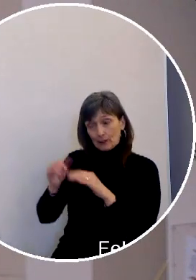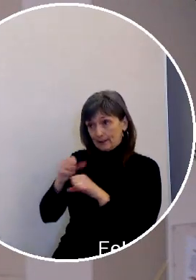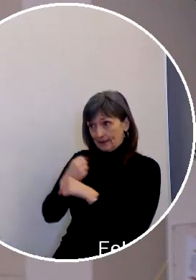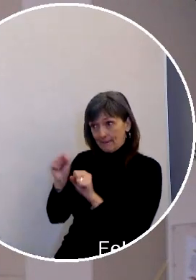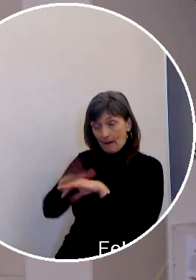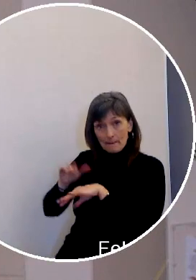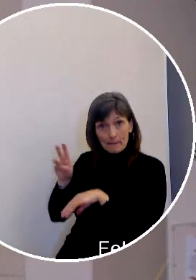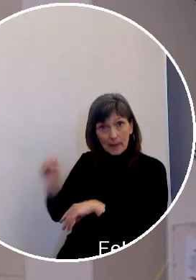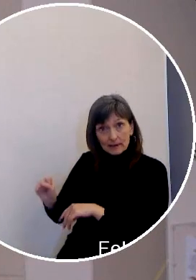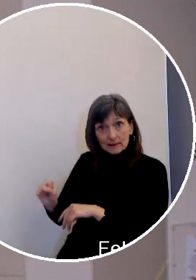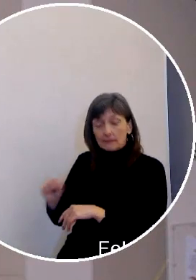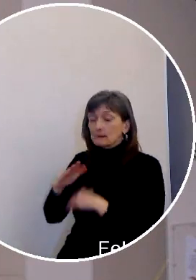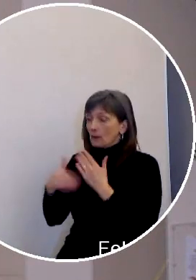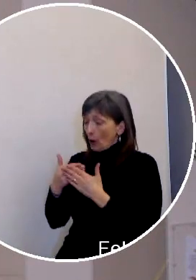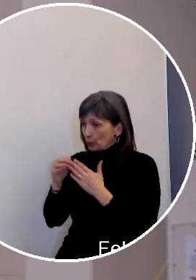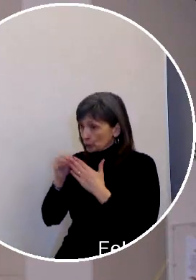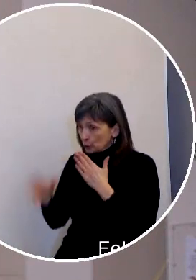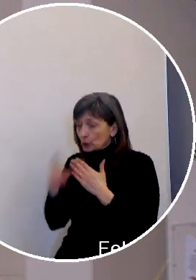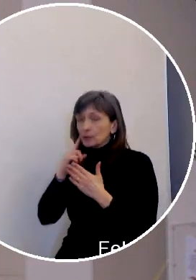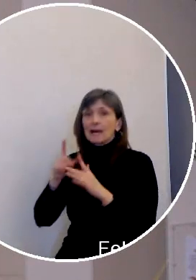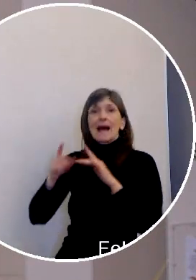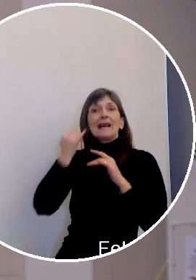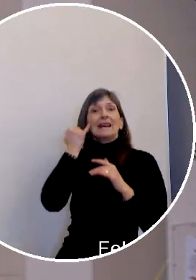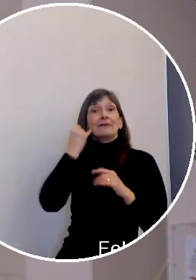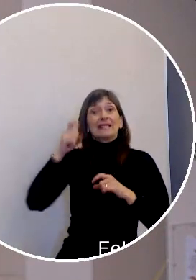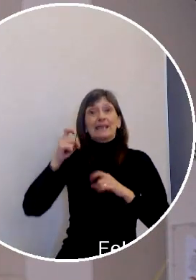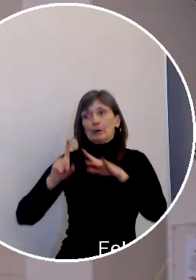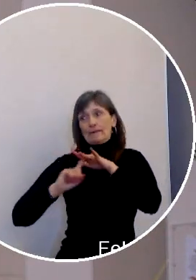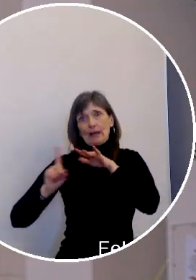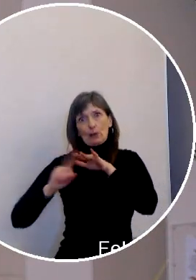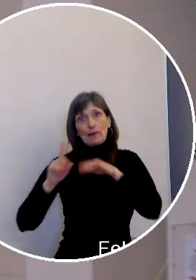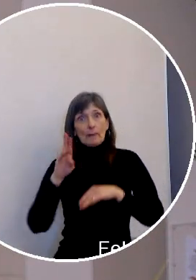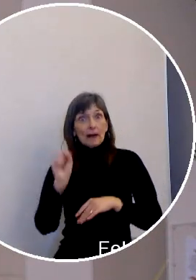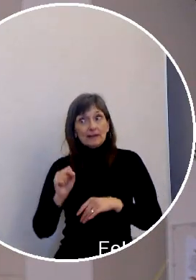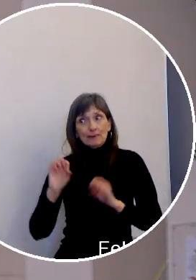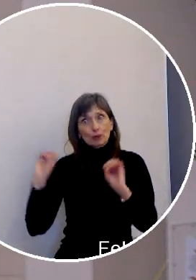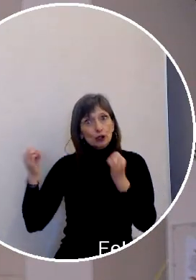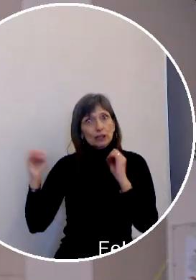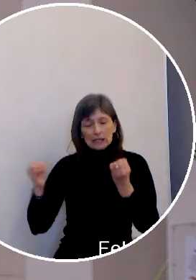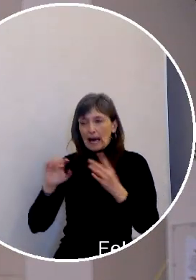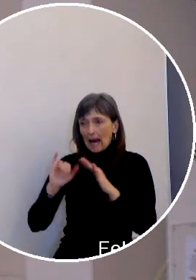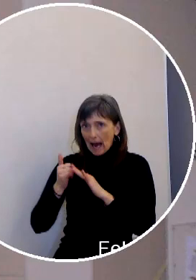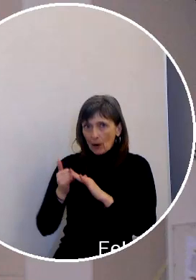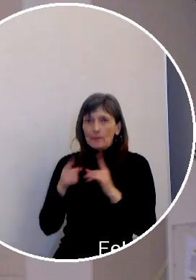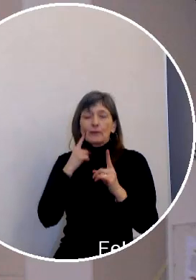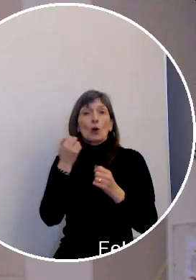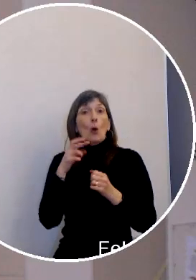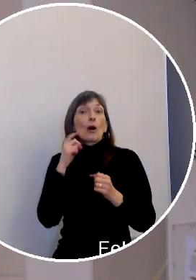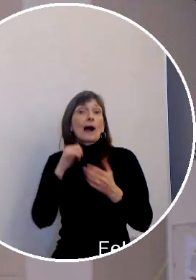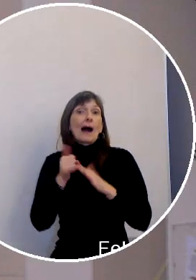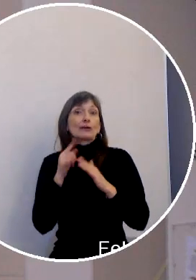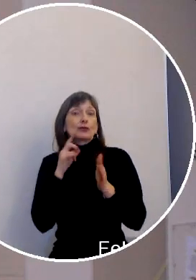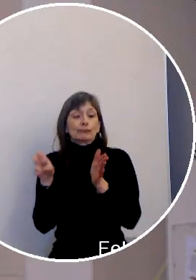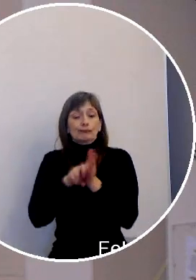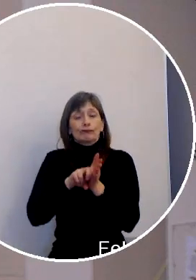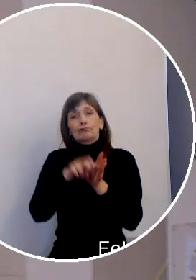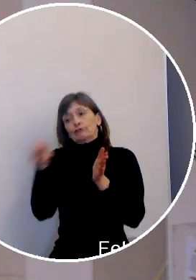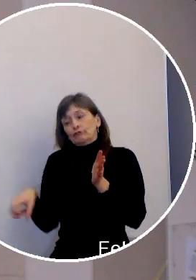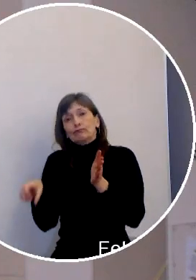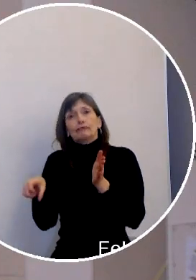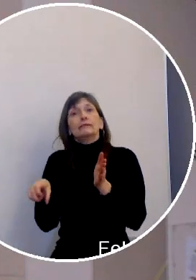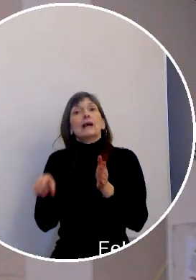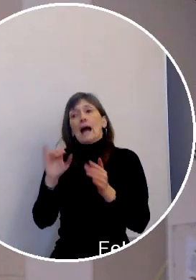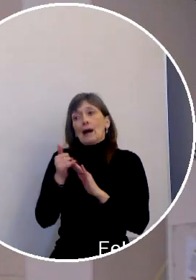All students will practice bus evacuation drills, and of course the loading and unloading in a safe manner for